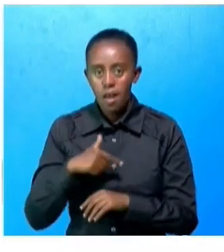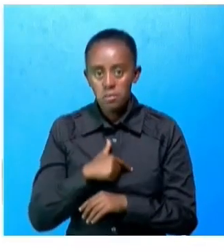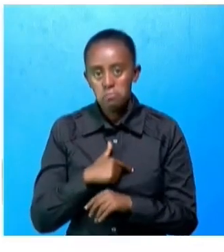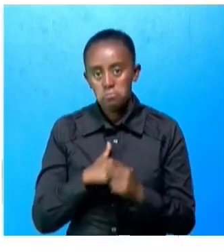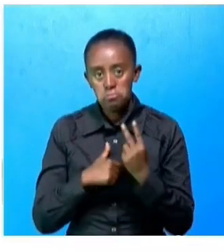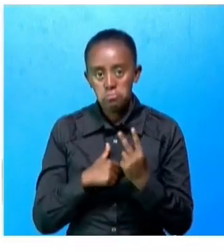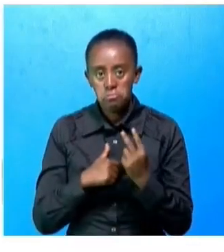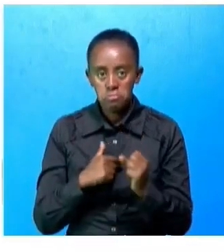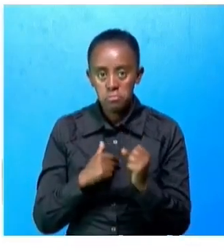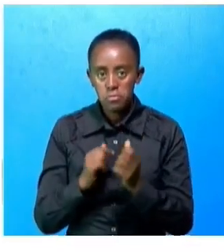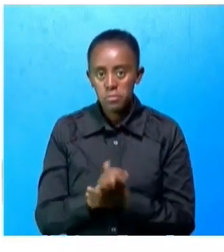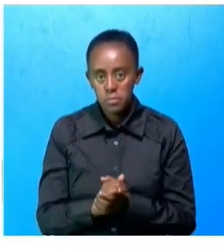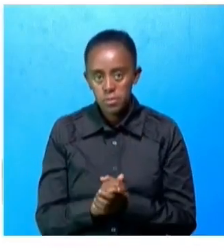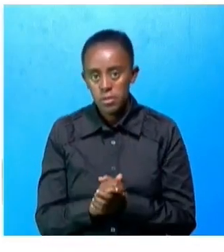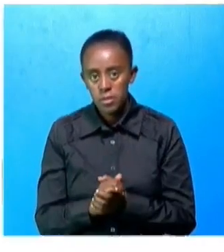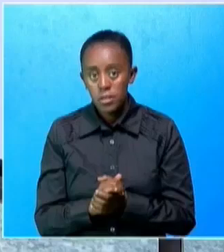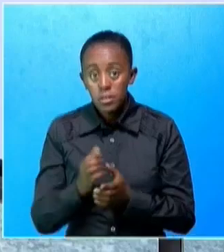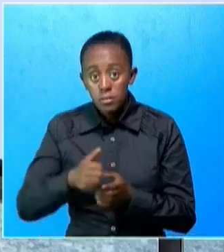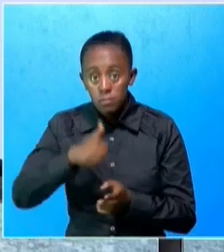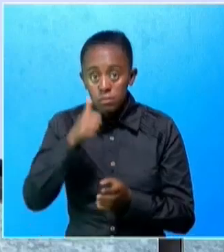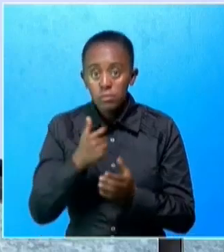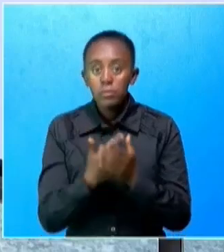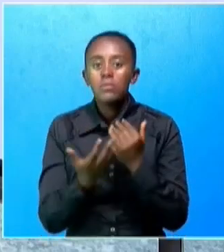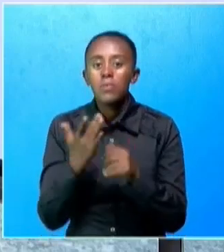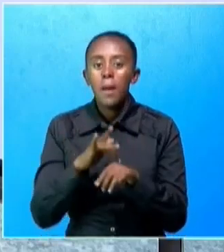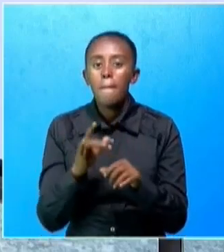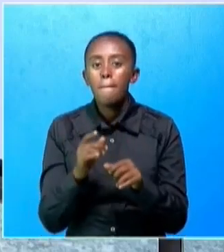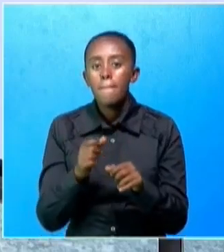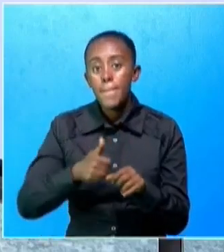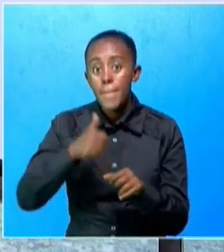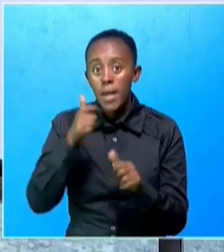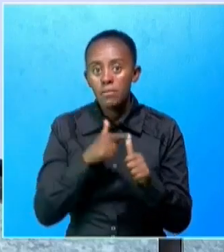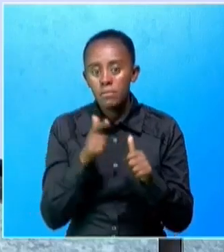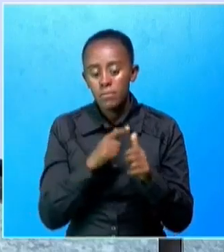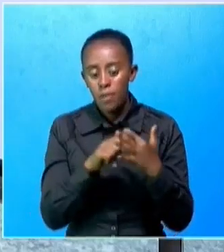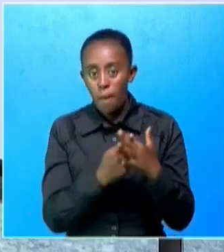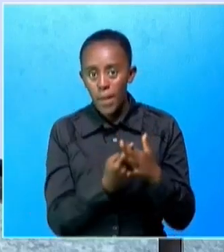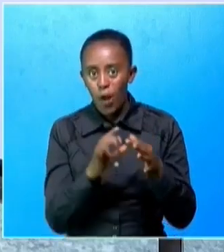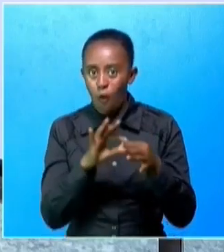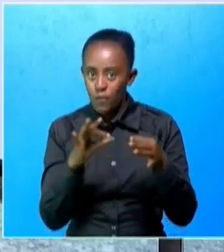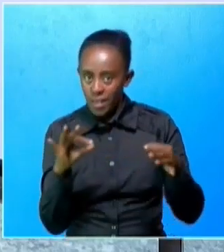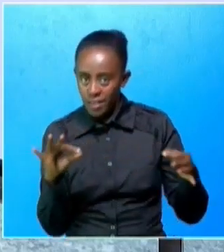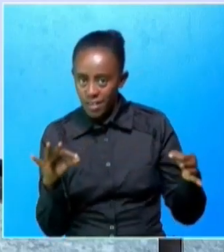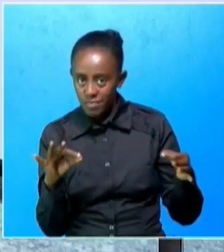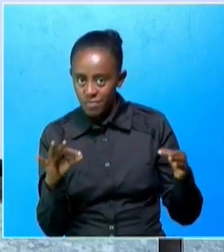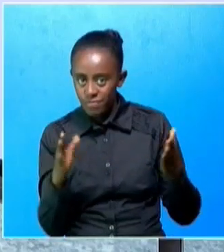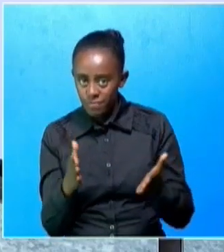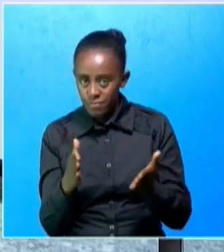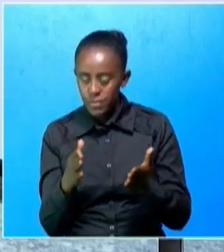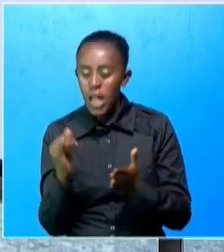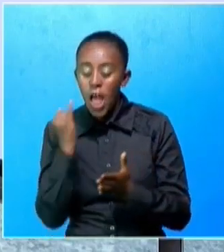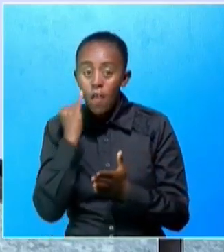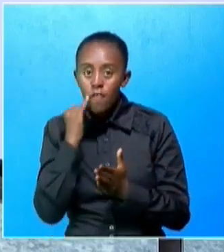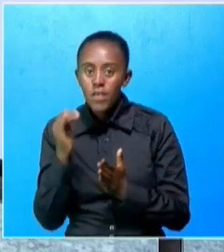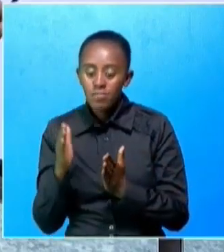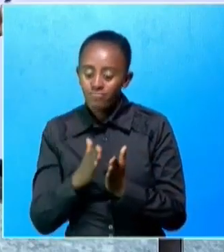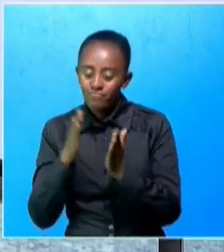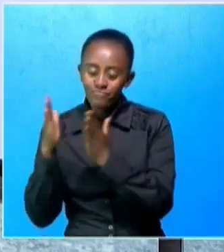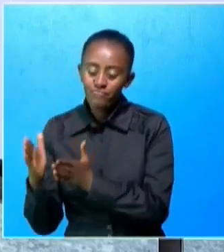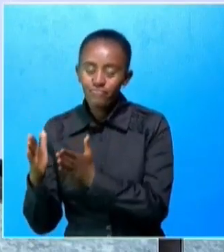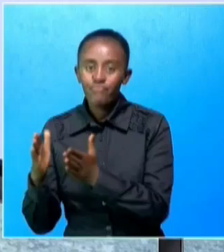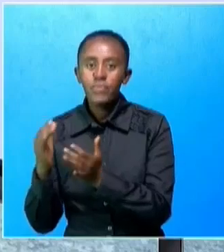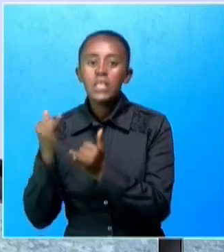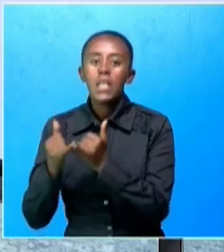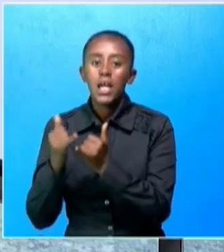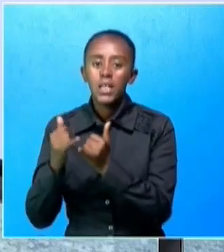The only thing is that the main clause comes at the initial, at the beginning of sentence, whereas the if clause comes the